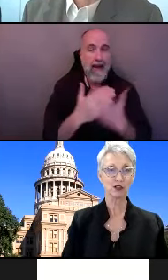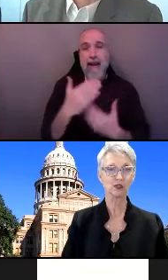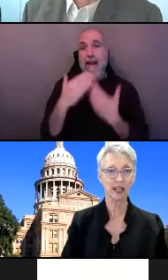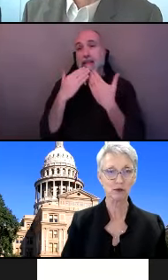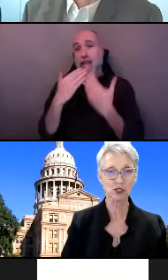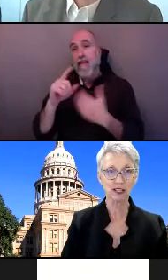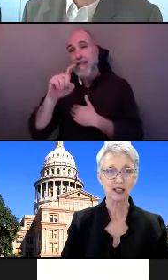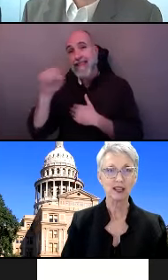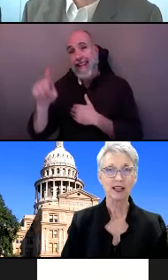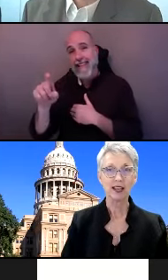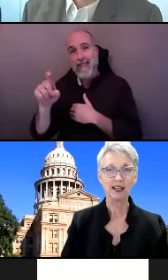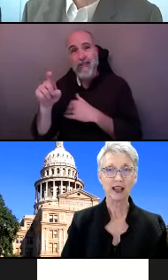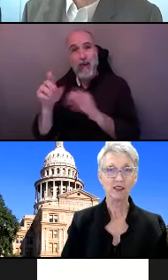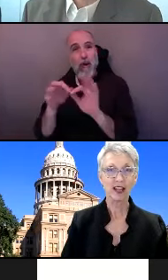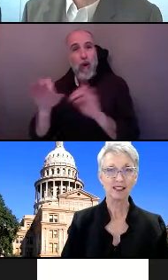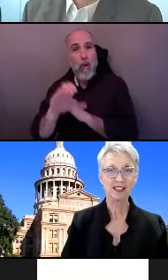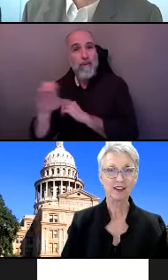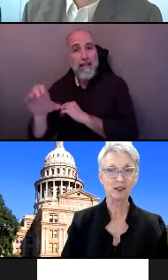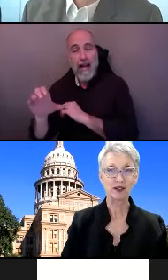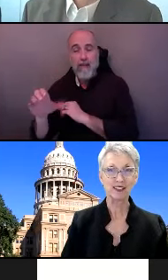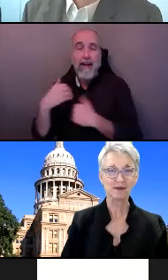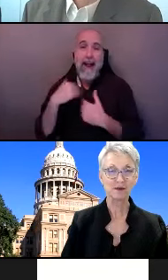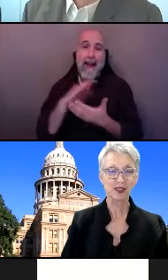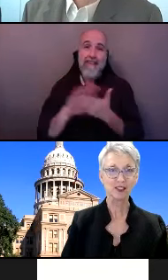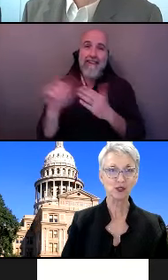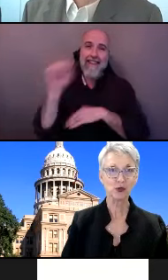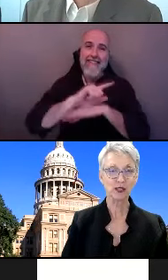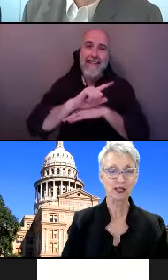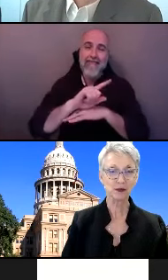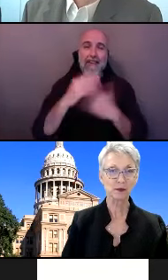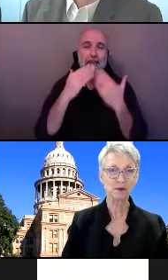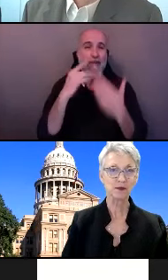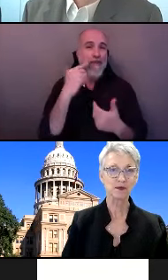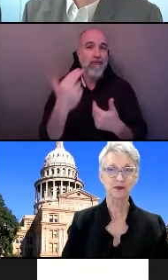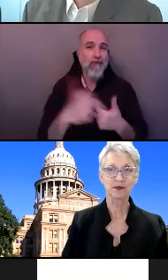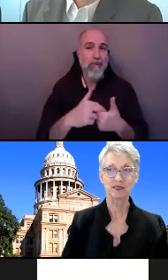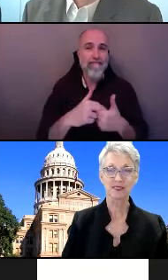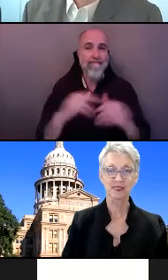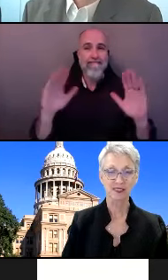Texas Closed Captioning. And have a nice day, everyone. Thanks for joining us.